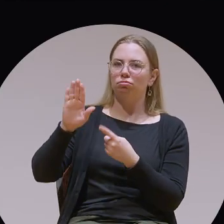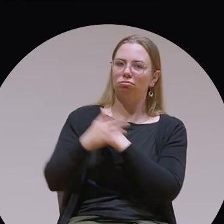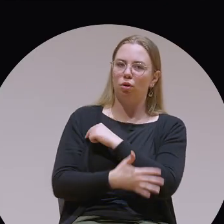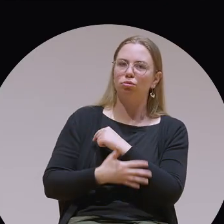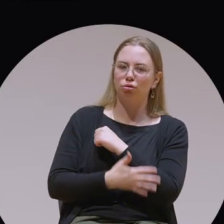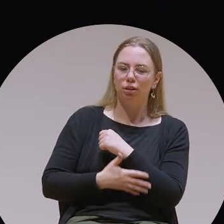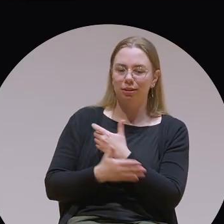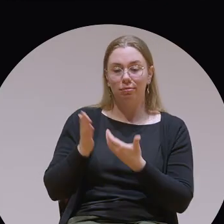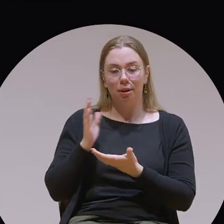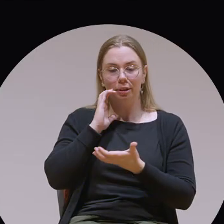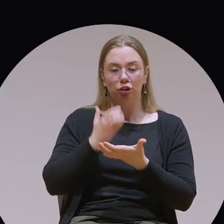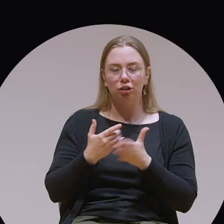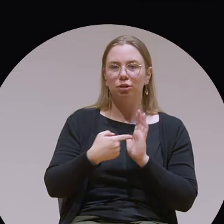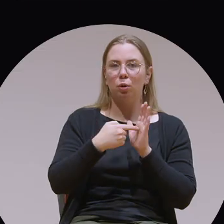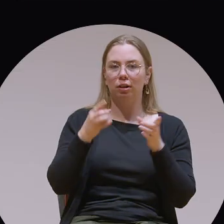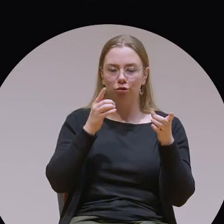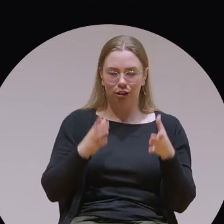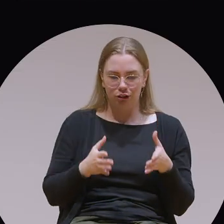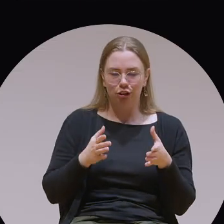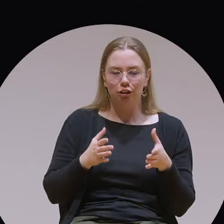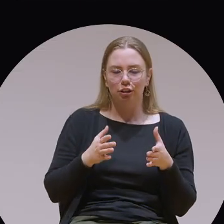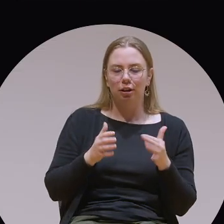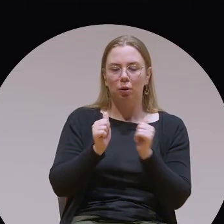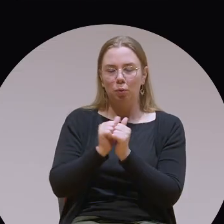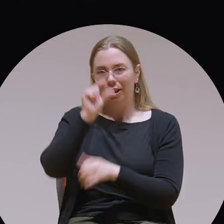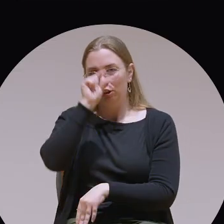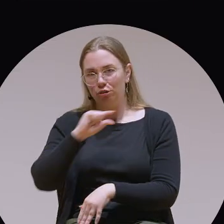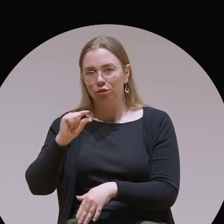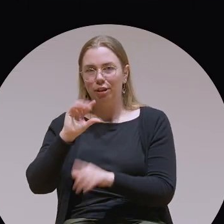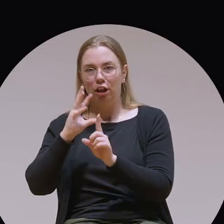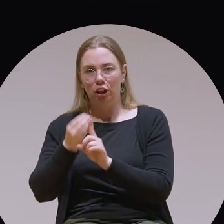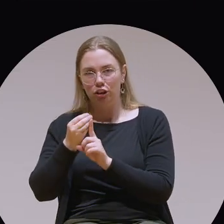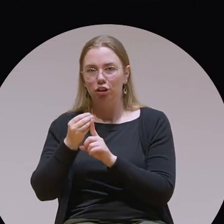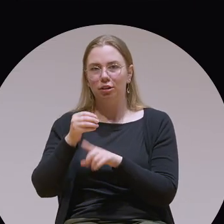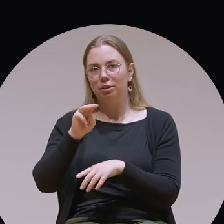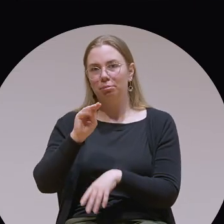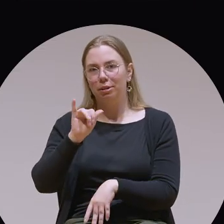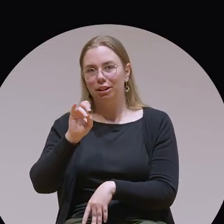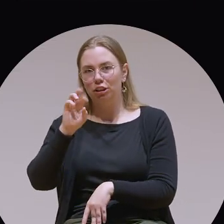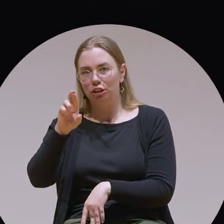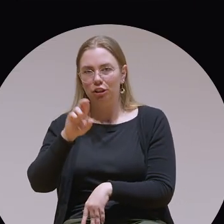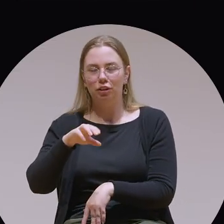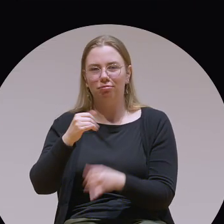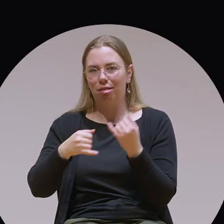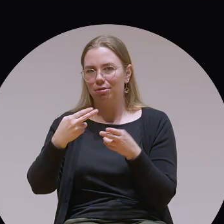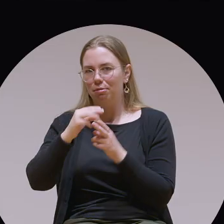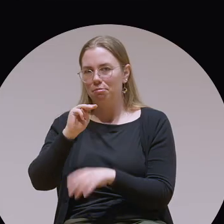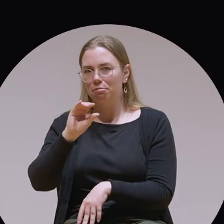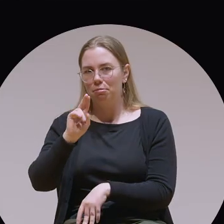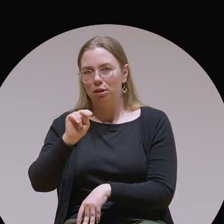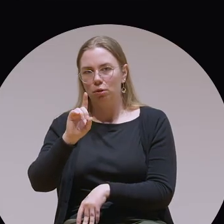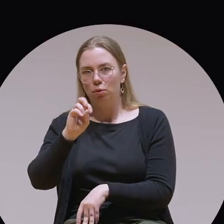here showing the director of the Met, Max Hollein, with the Greek culture minister, Lina Mondoni, during the ceremony in February when